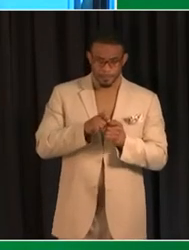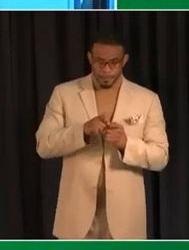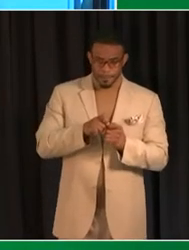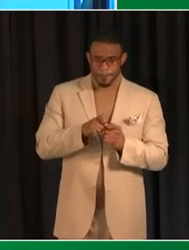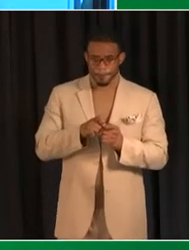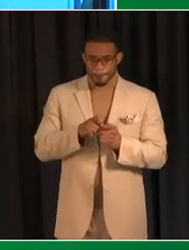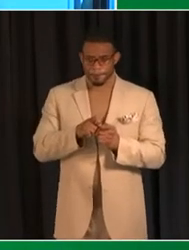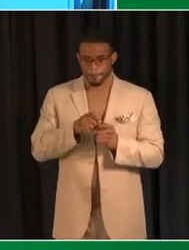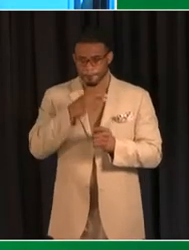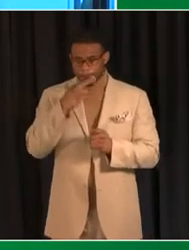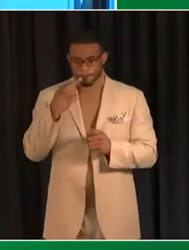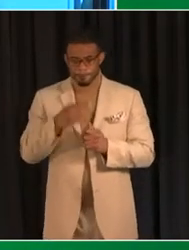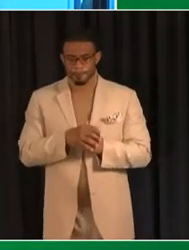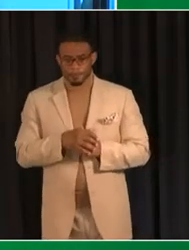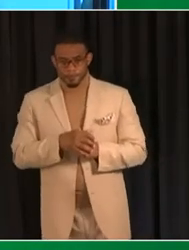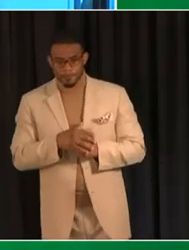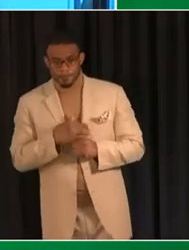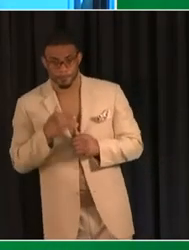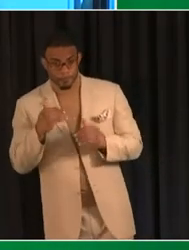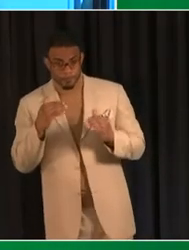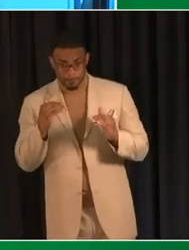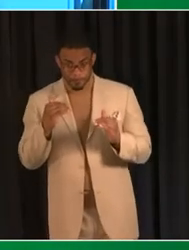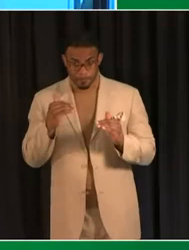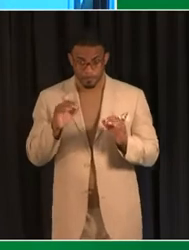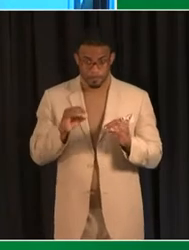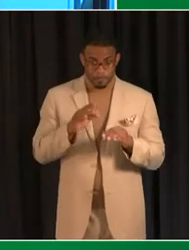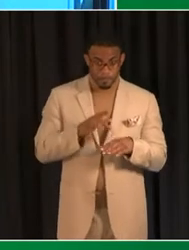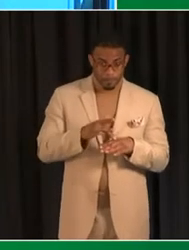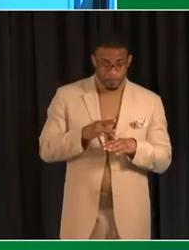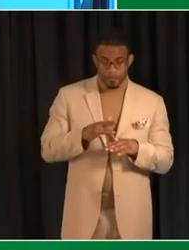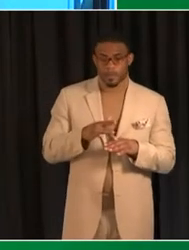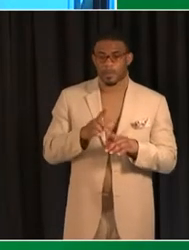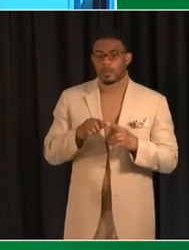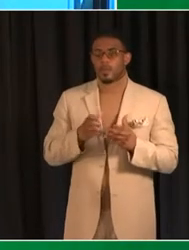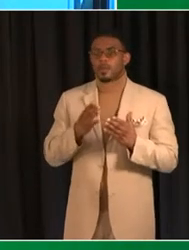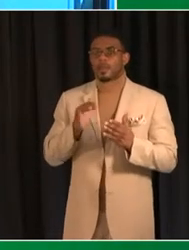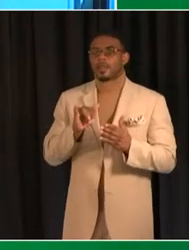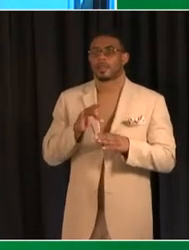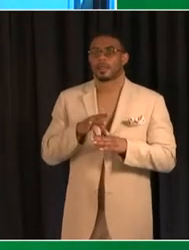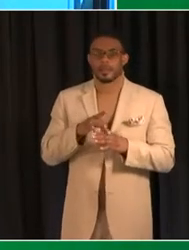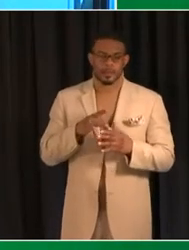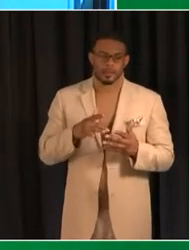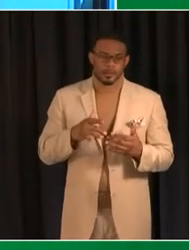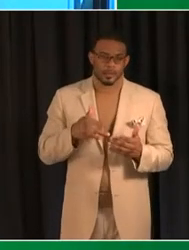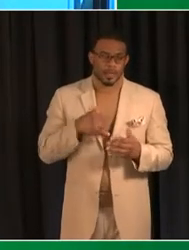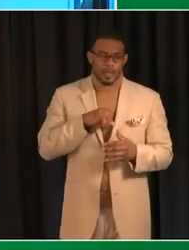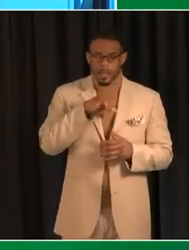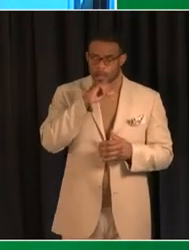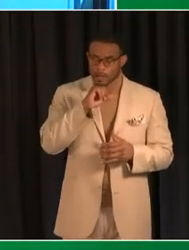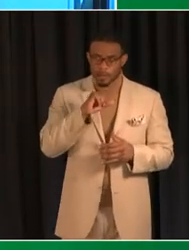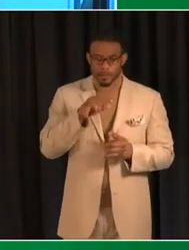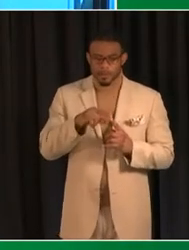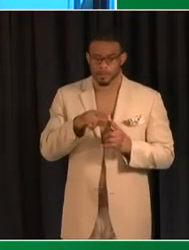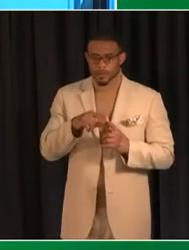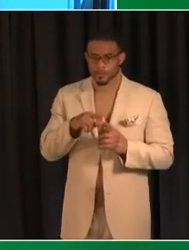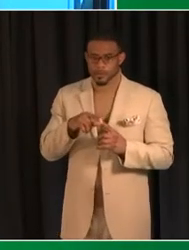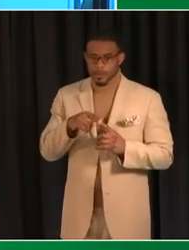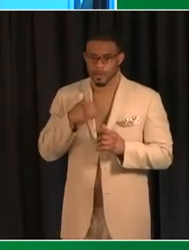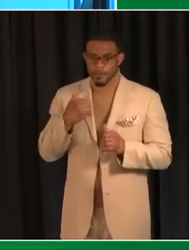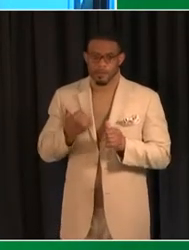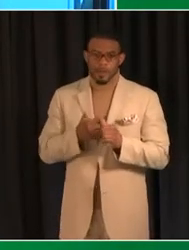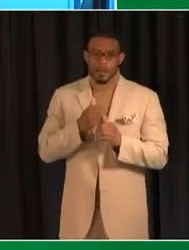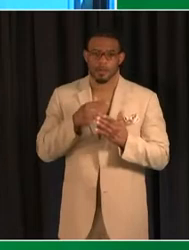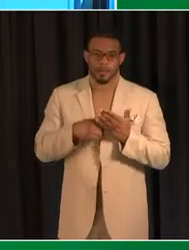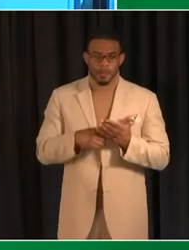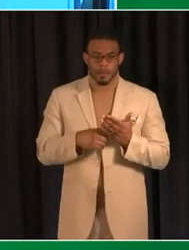specific restaurants and office clusters to provide that space. So I'd love to have